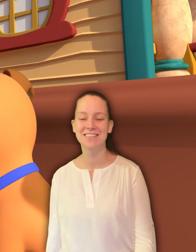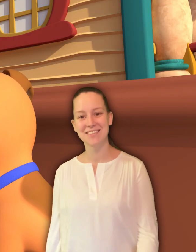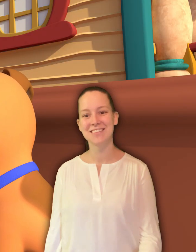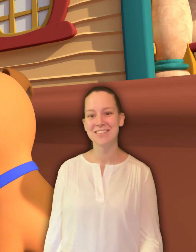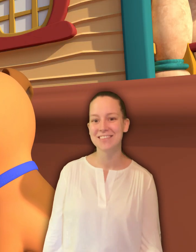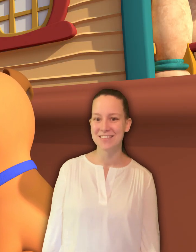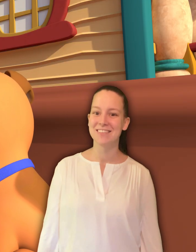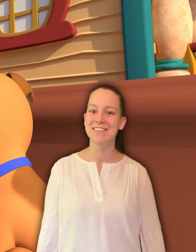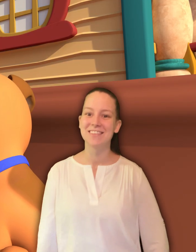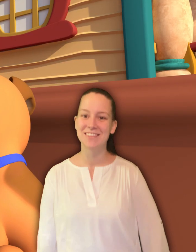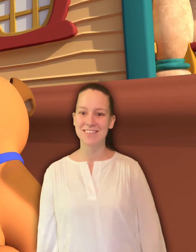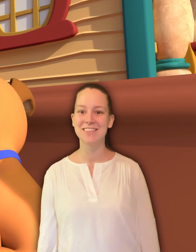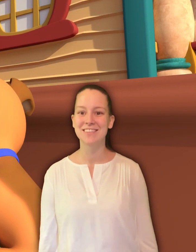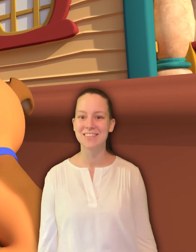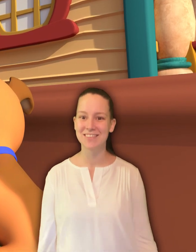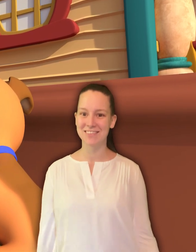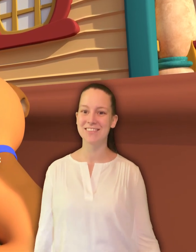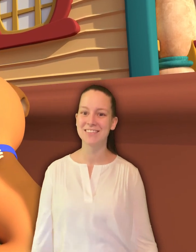please